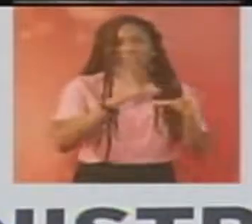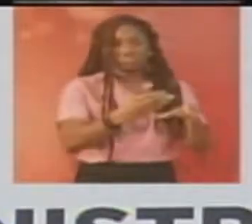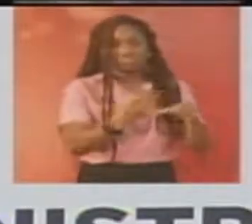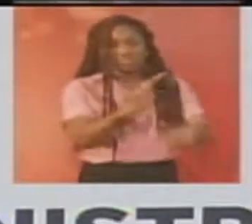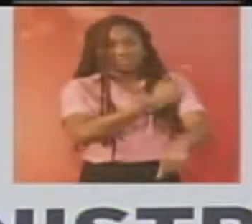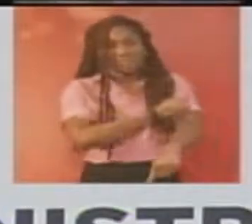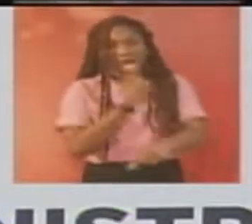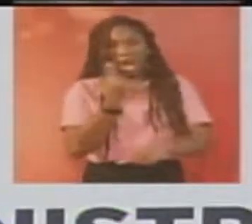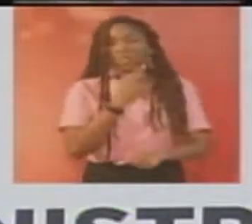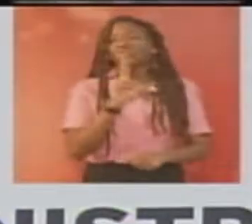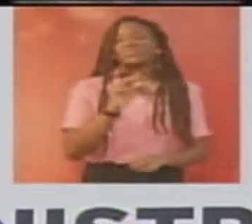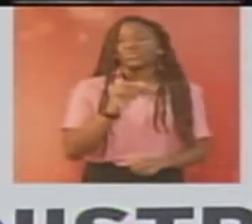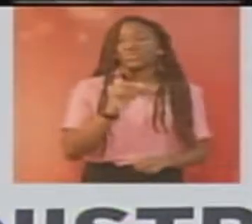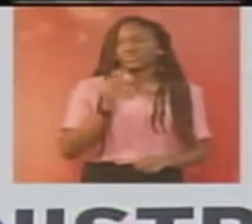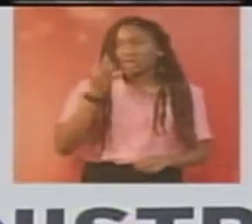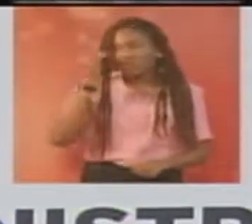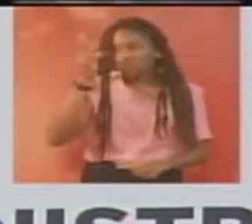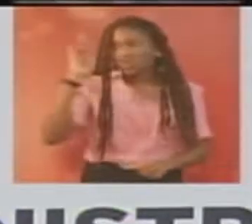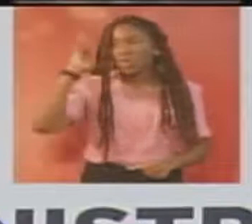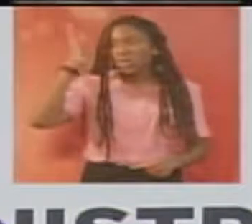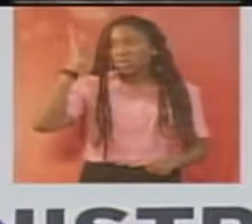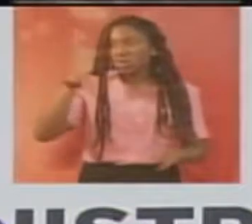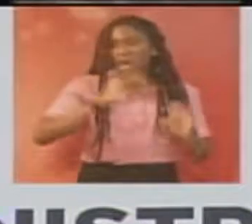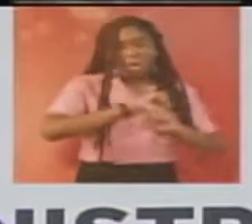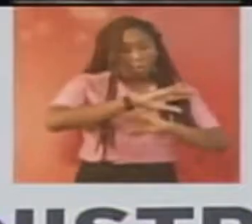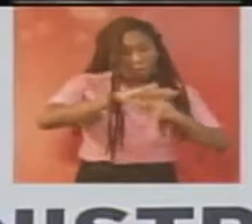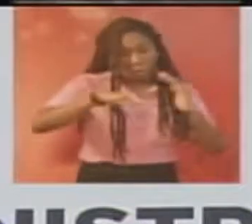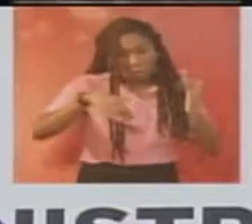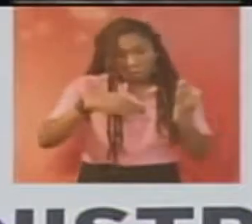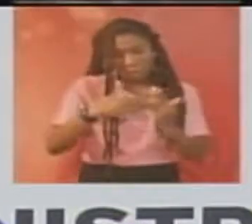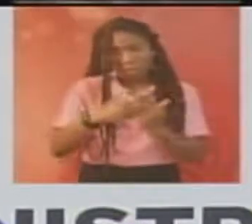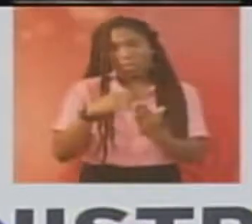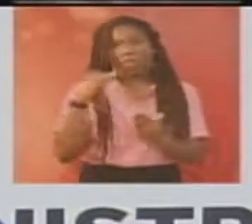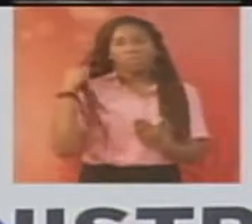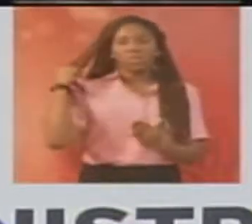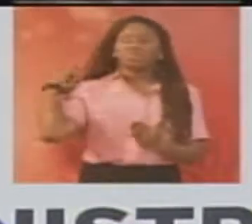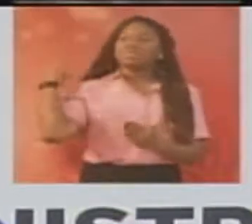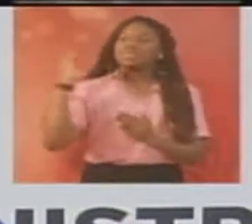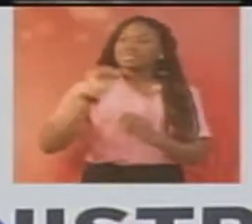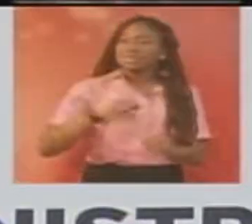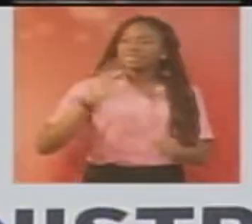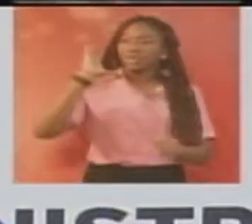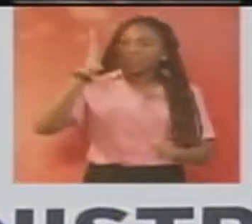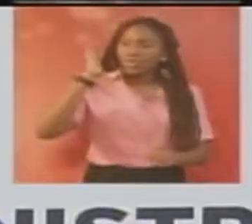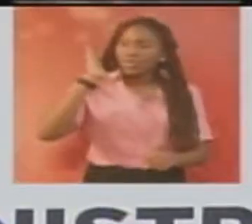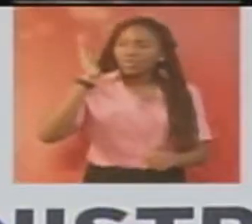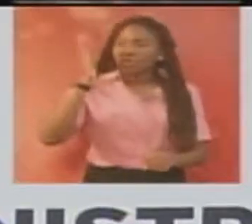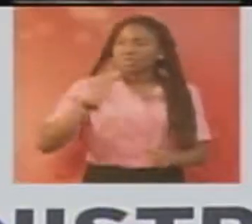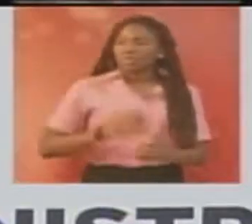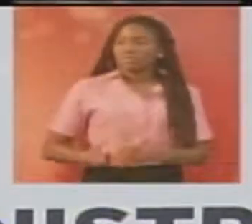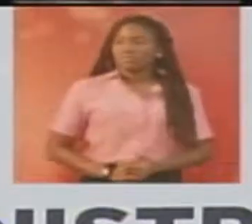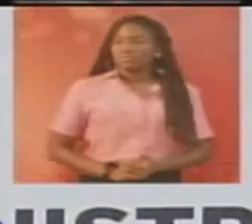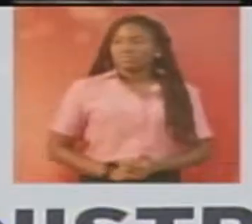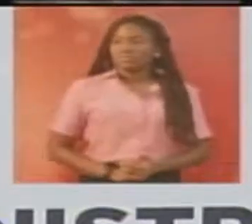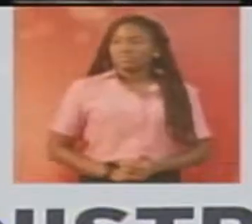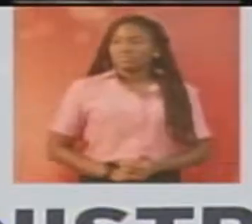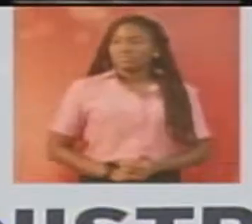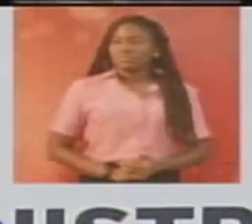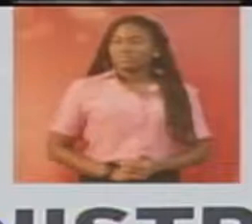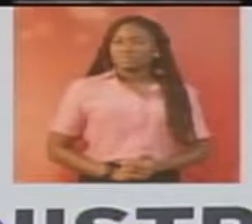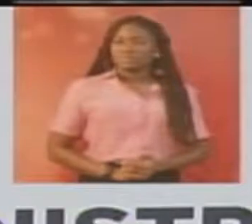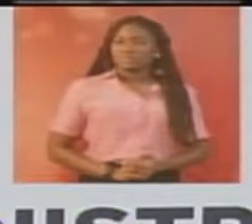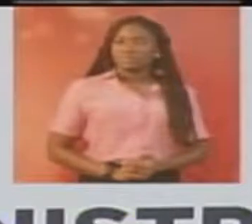target that initial percentage and look at vulnerable individuals. There is additional coverage to be had and to